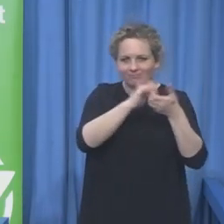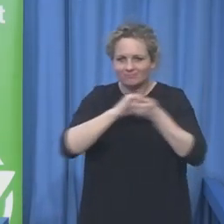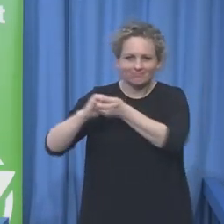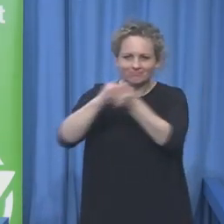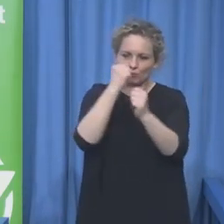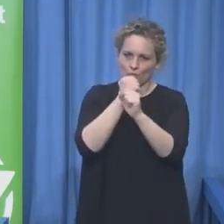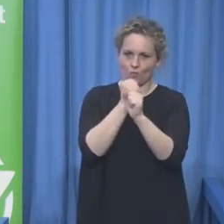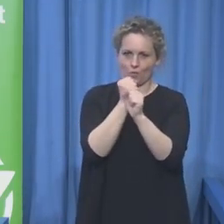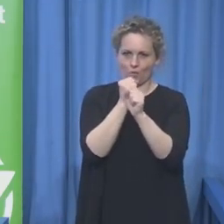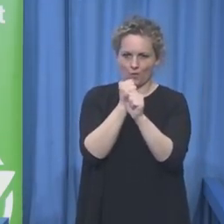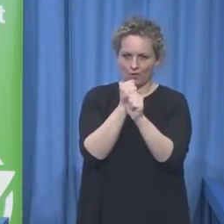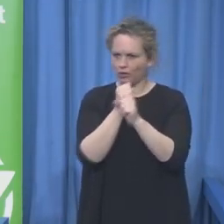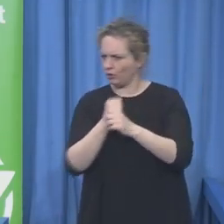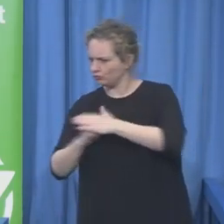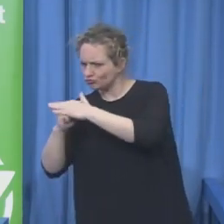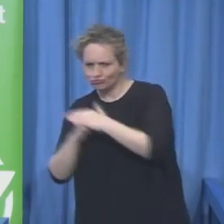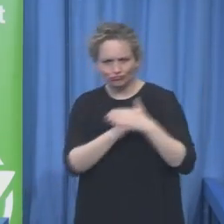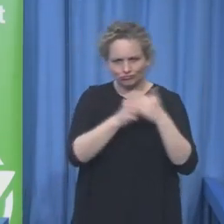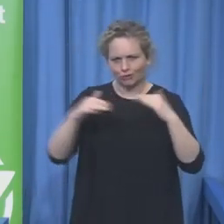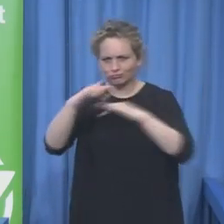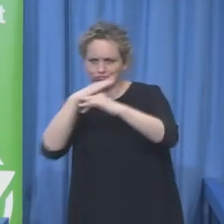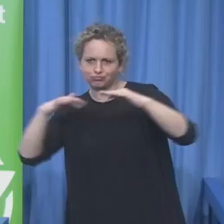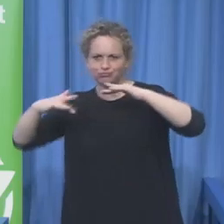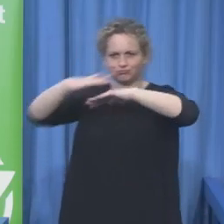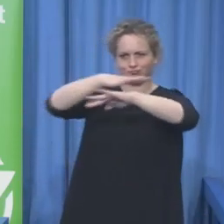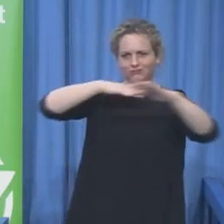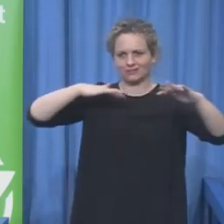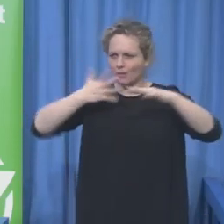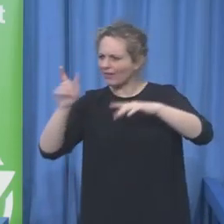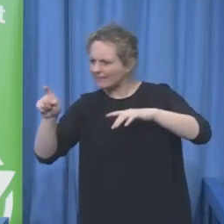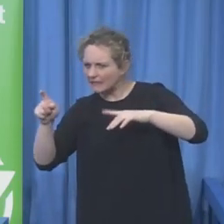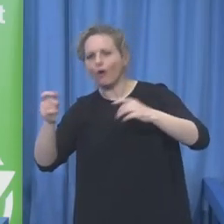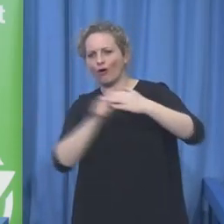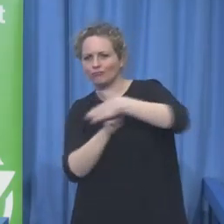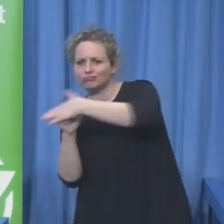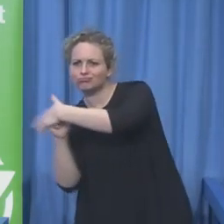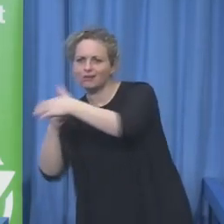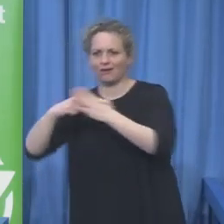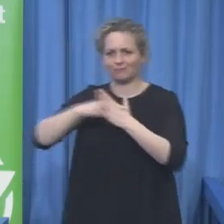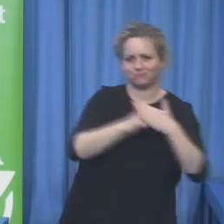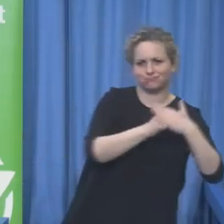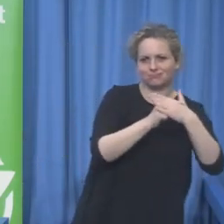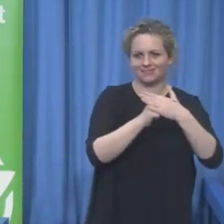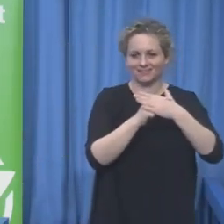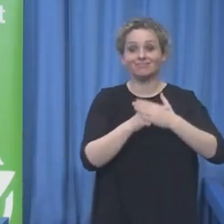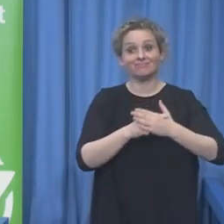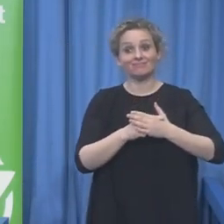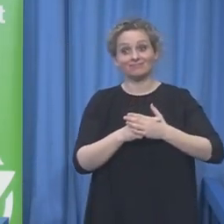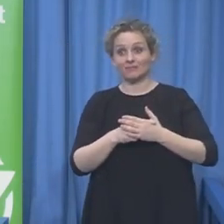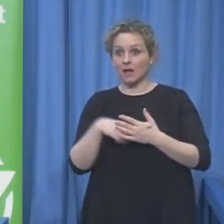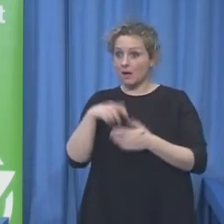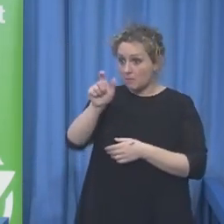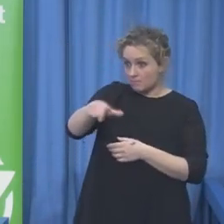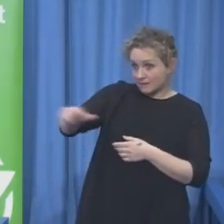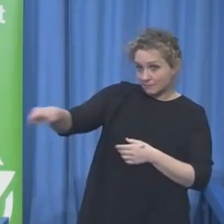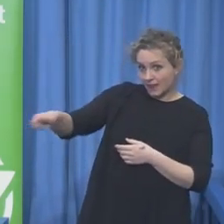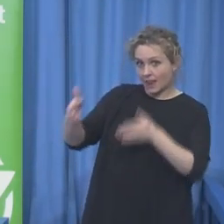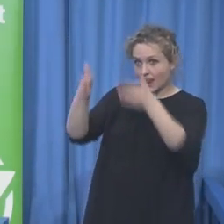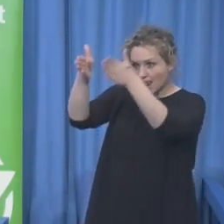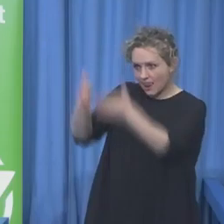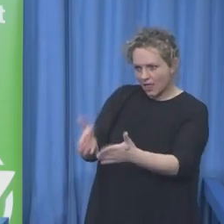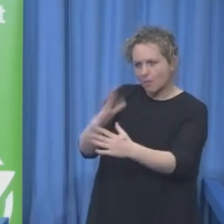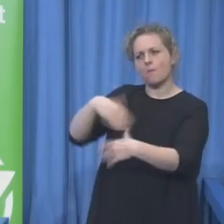and on the recovery journey. We have three main KPIs that we measure. The first one is how long does